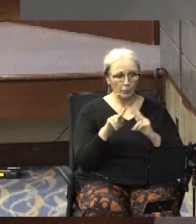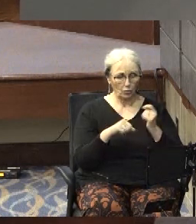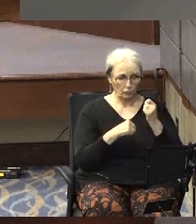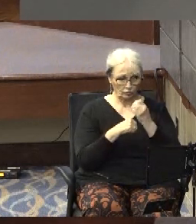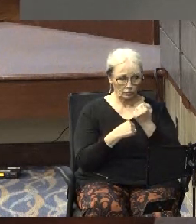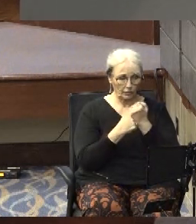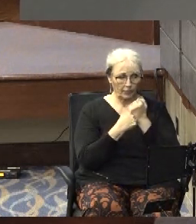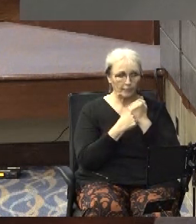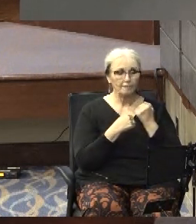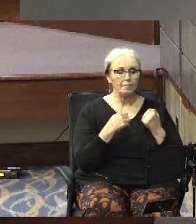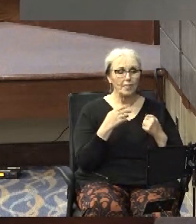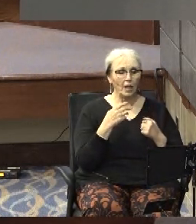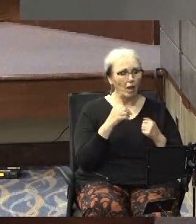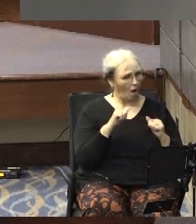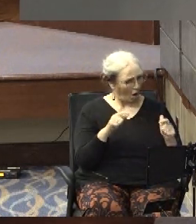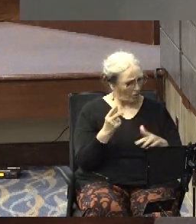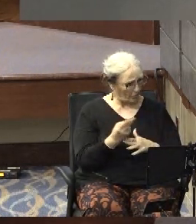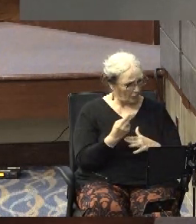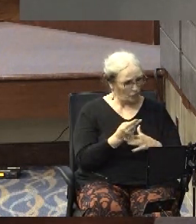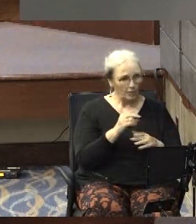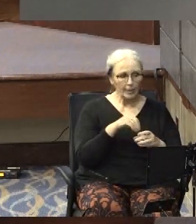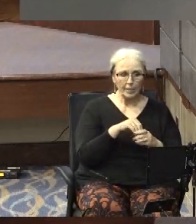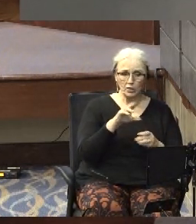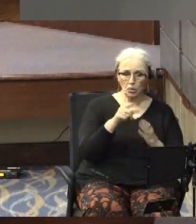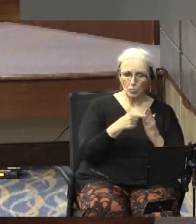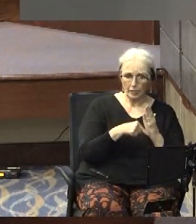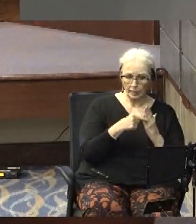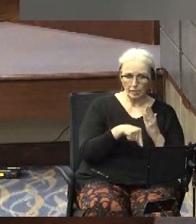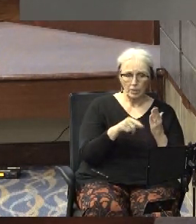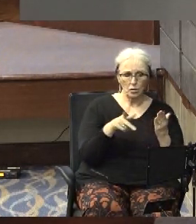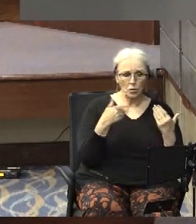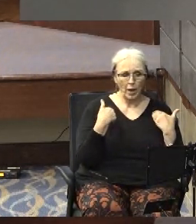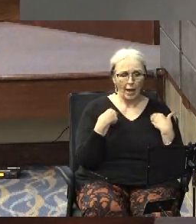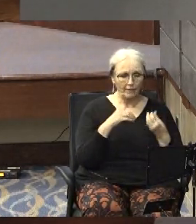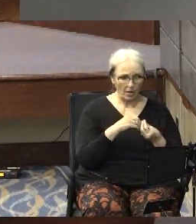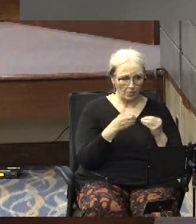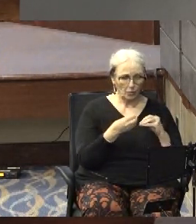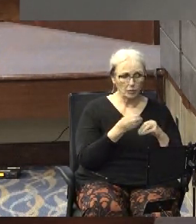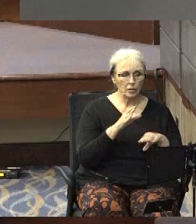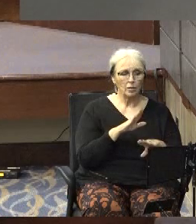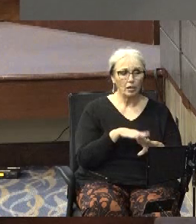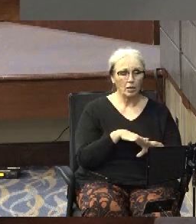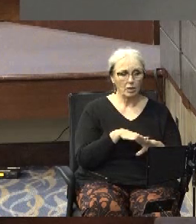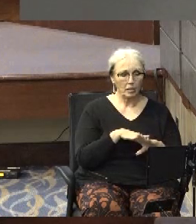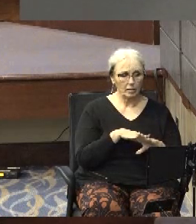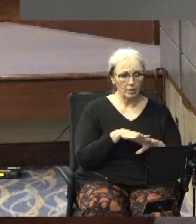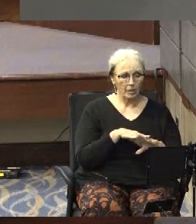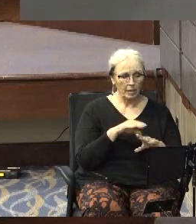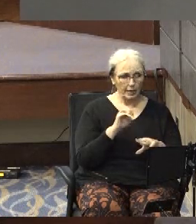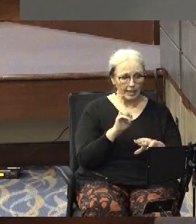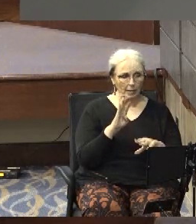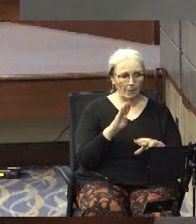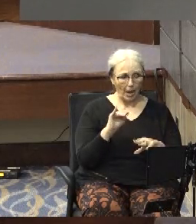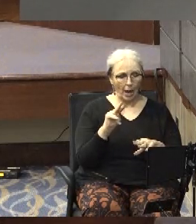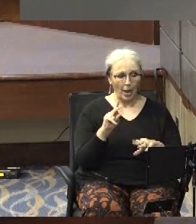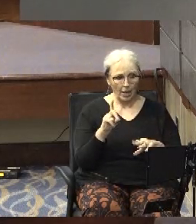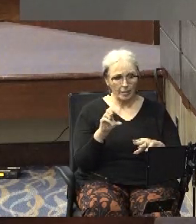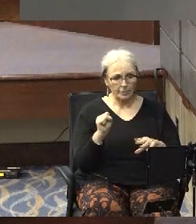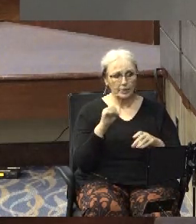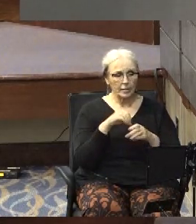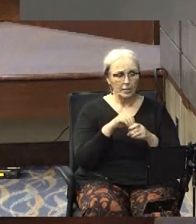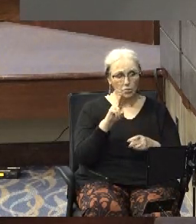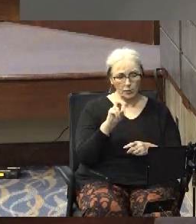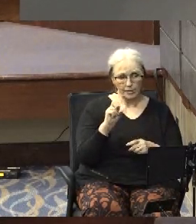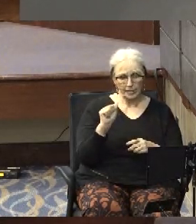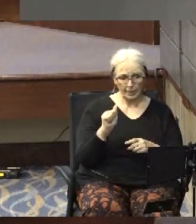these buses being used? In your handout, you have some stats on e-vans in the United States. Last